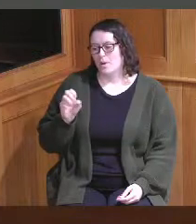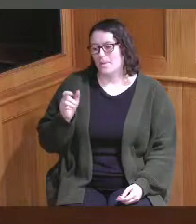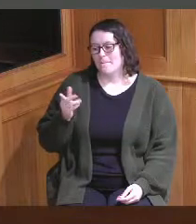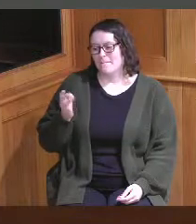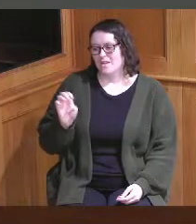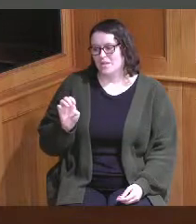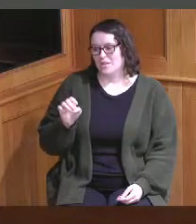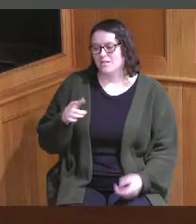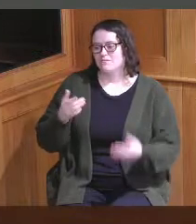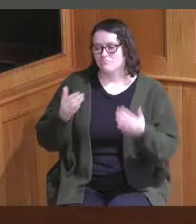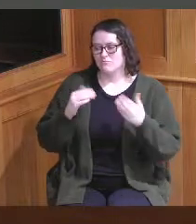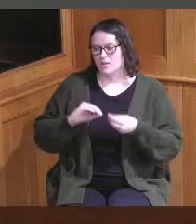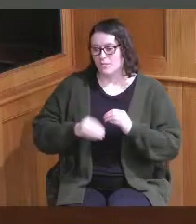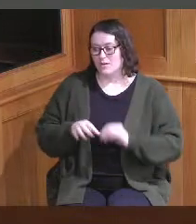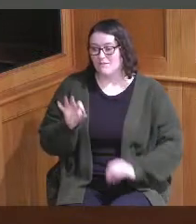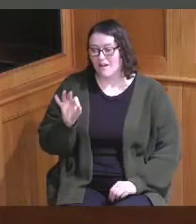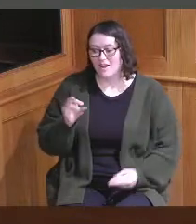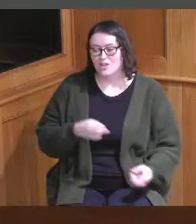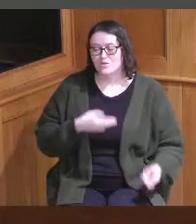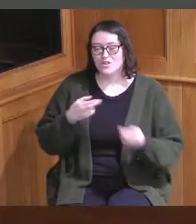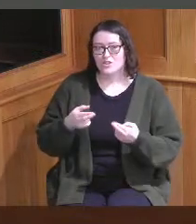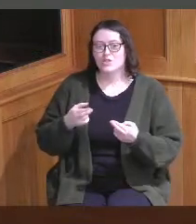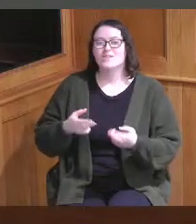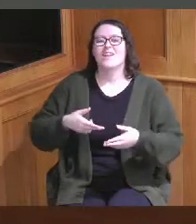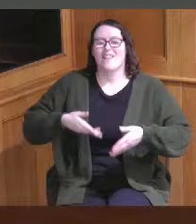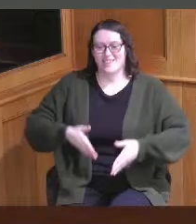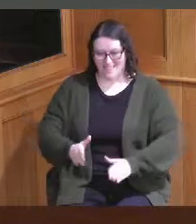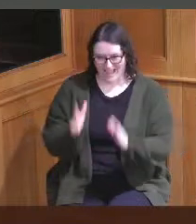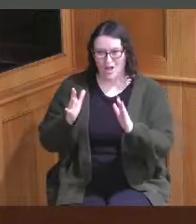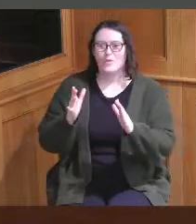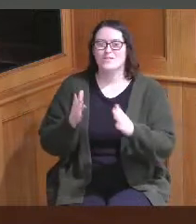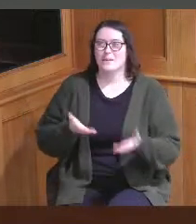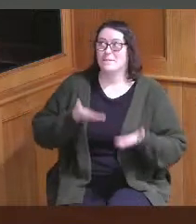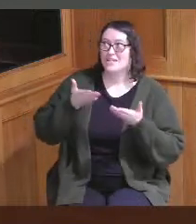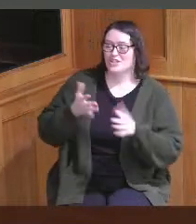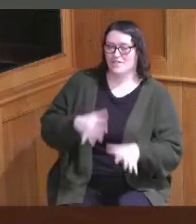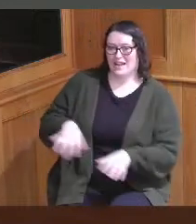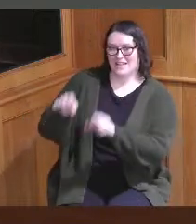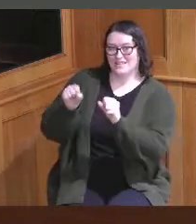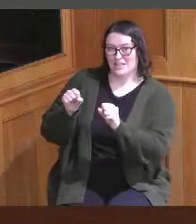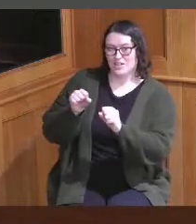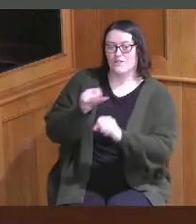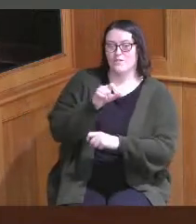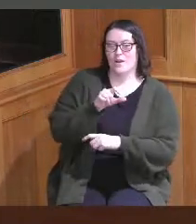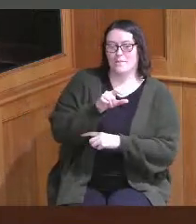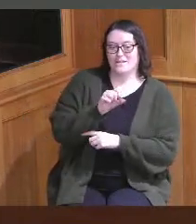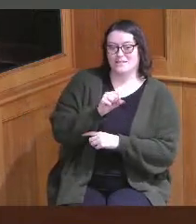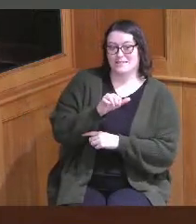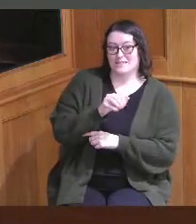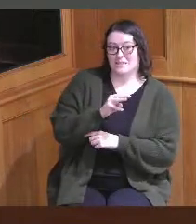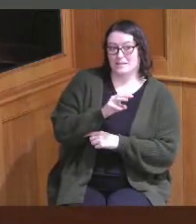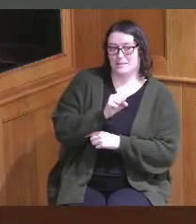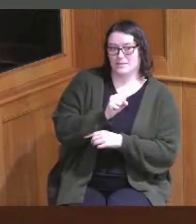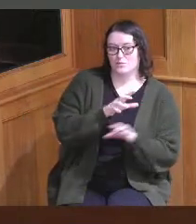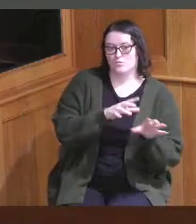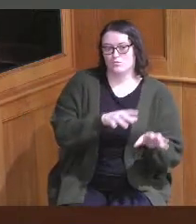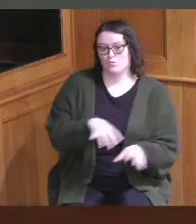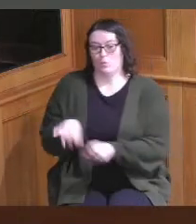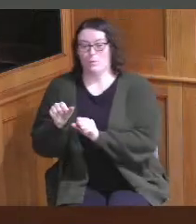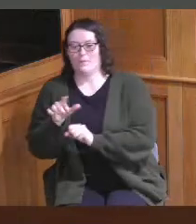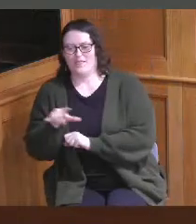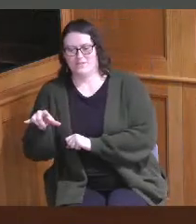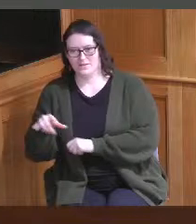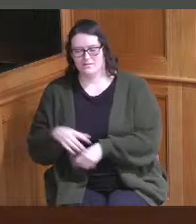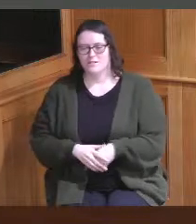Beck earlier. This is actually the resolution granting the petition of annexation from Sims Township to the City of Loveland. Item number